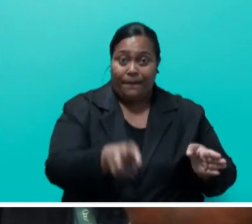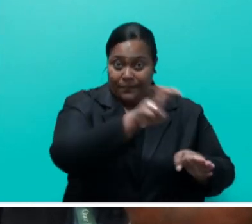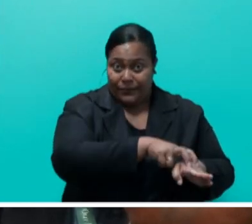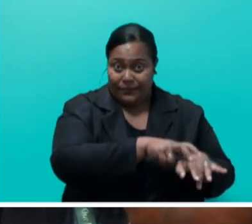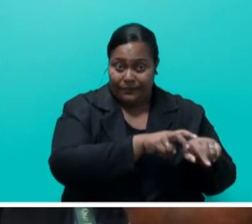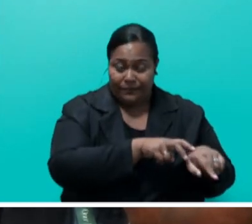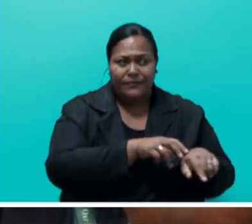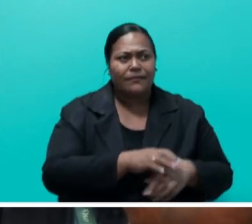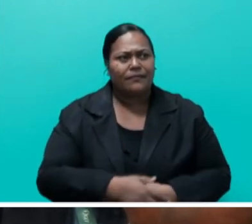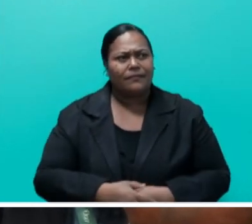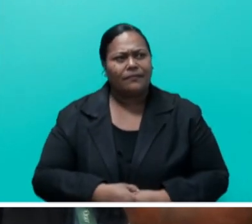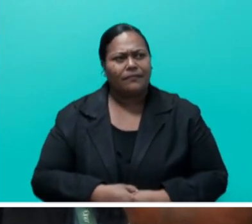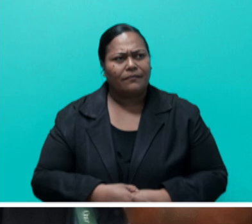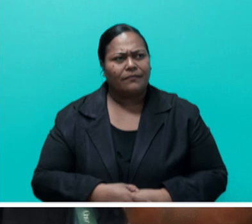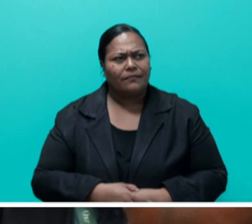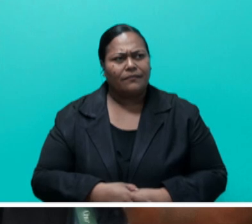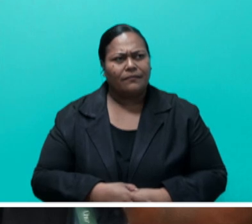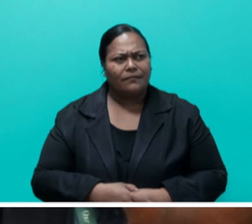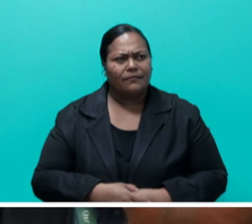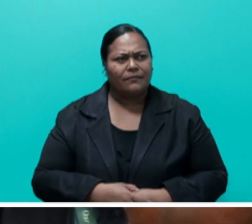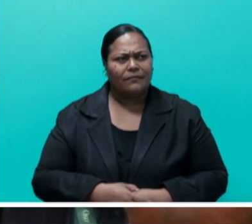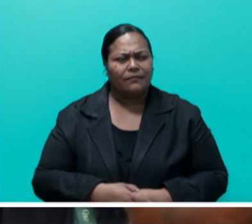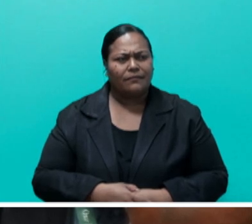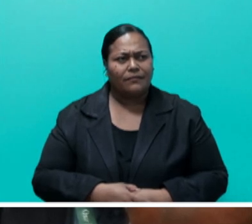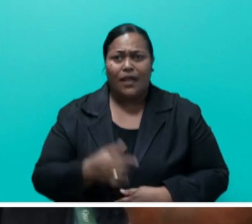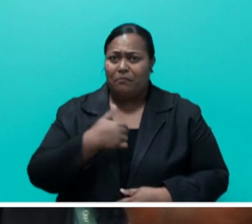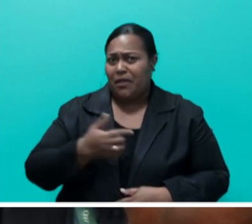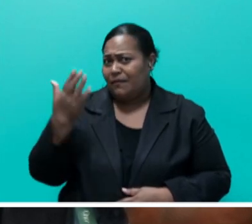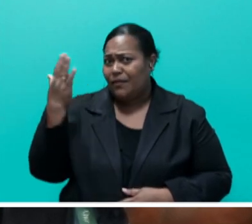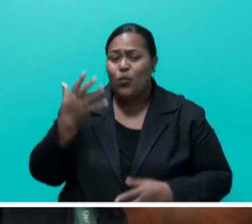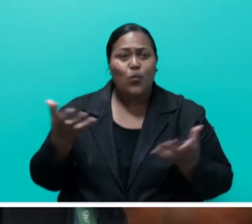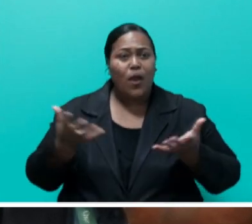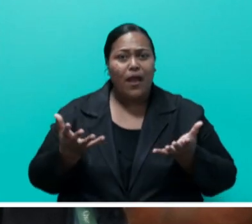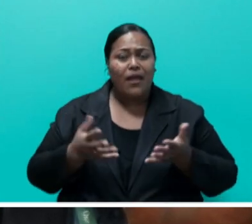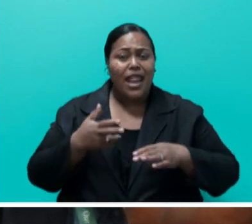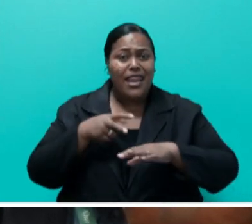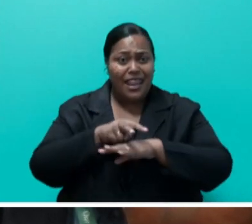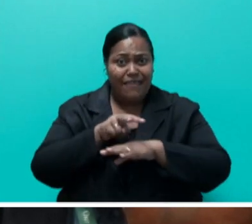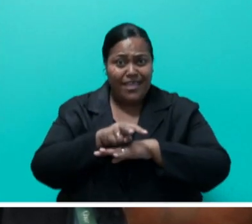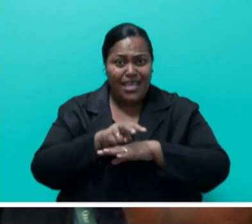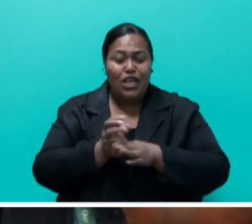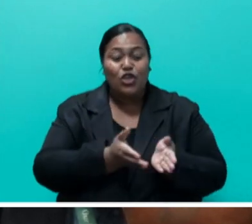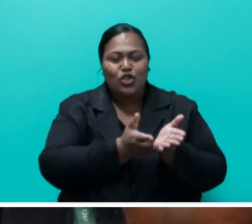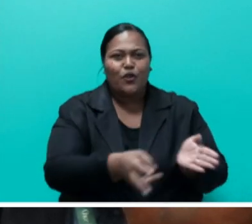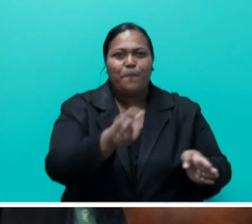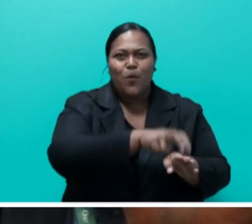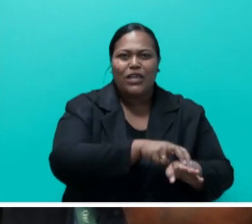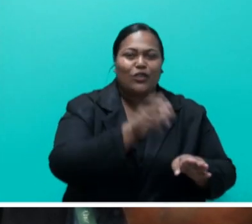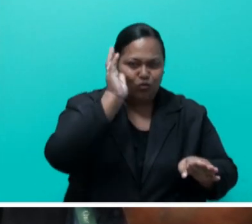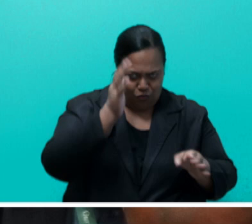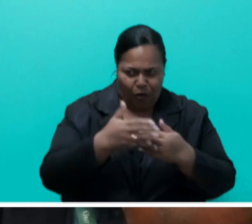I opened the shipboarding school that is run by UNODC in Tongalevu. So this is one of the areas